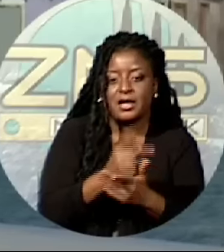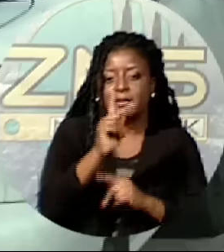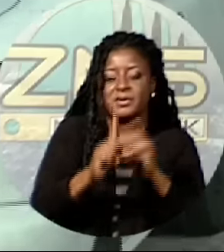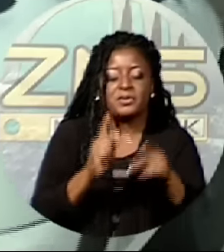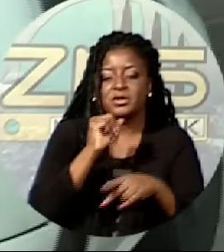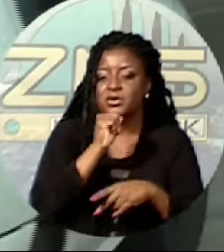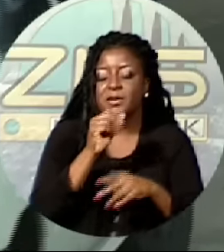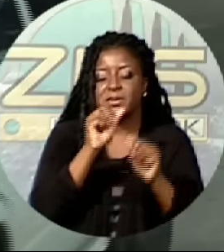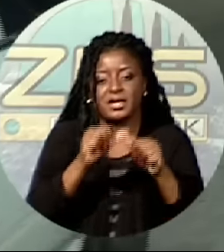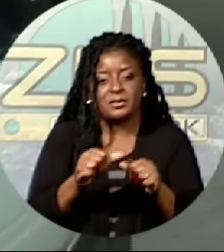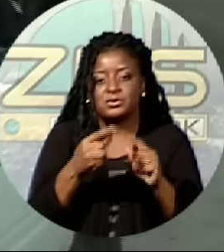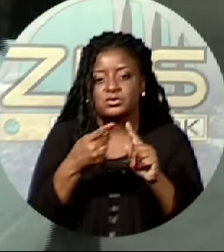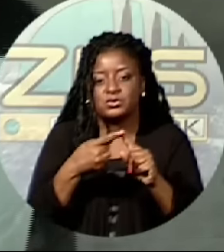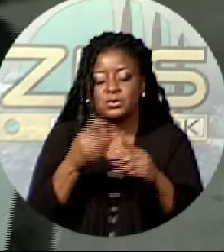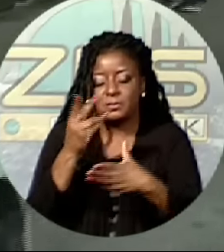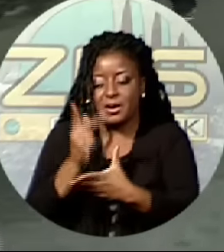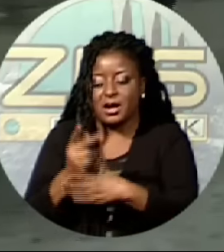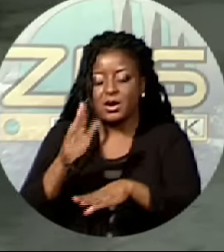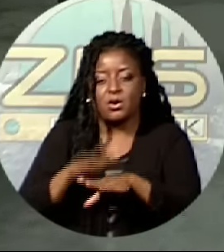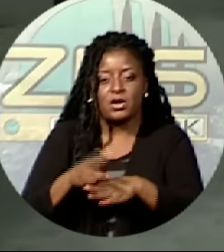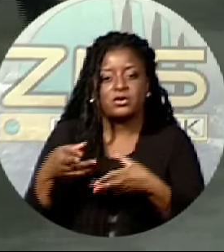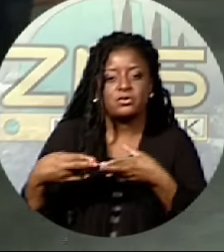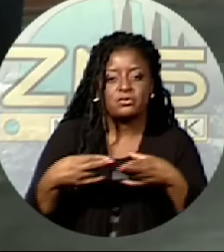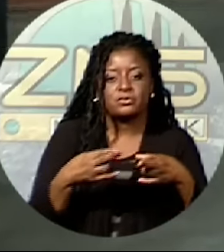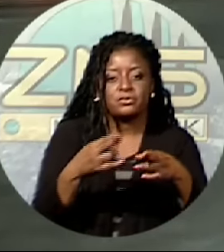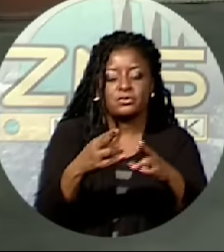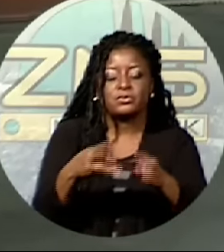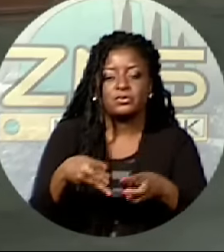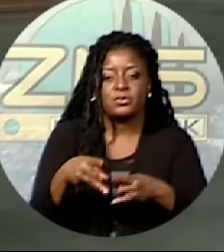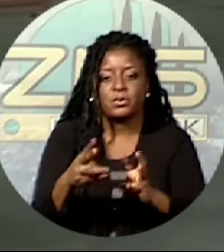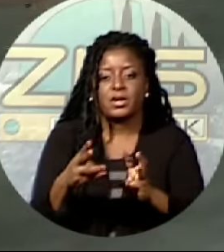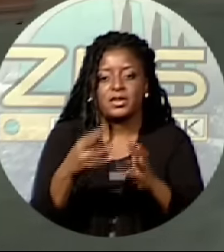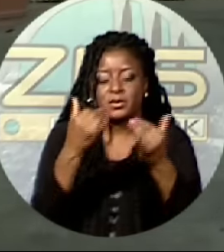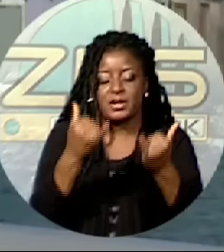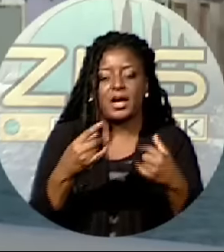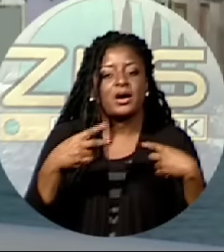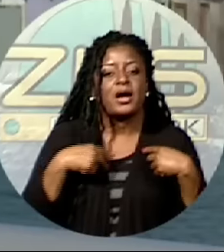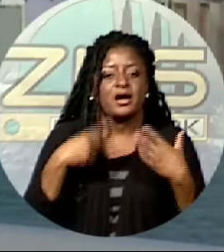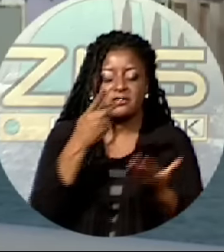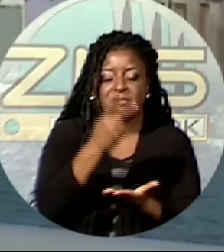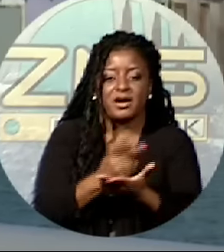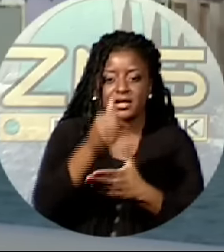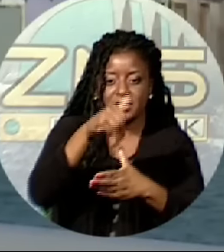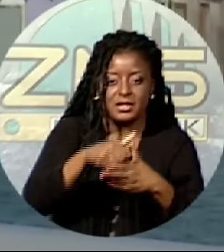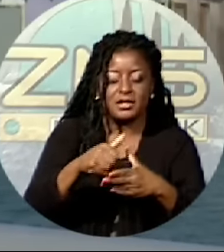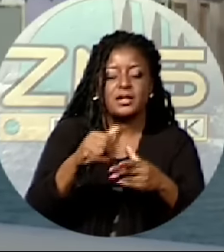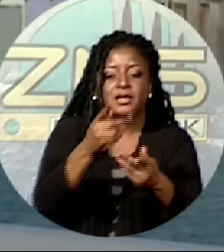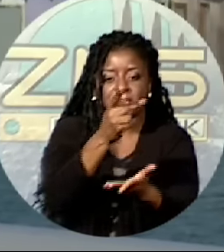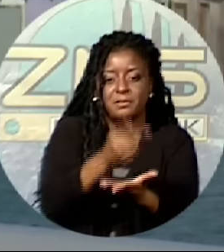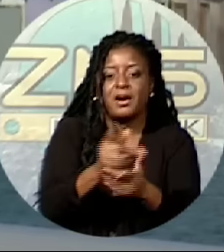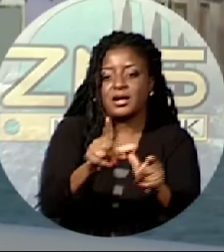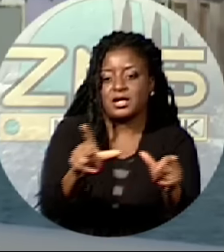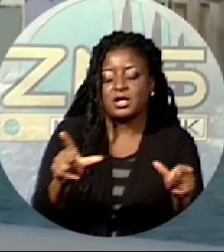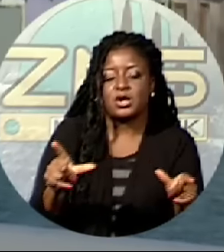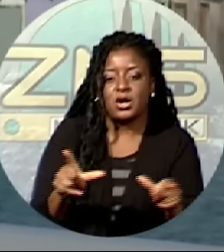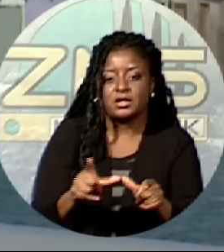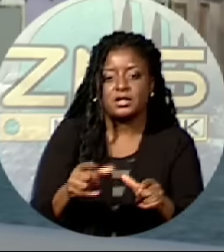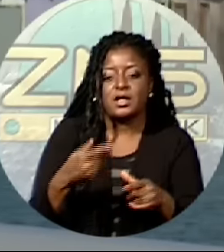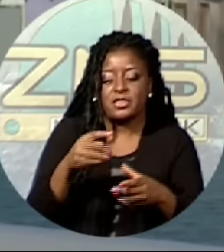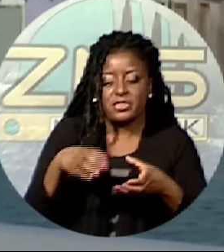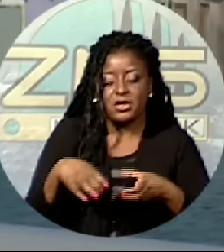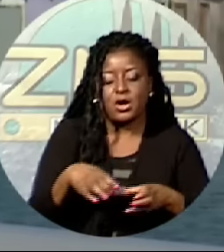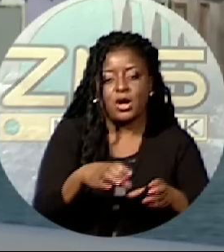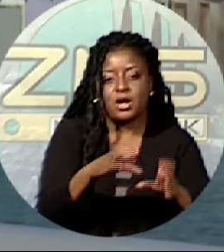longer be allowed to park on the causeway. They would now have parking provided for them in the parking lot. So the causeway would now